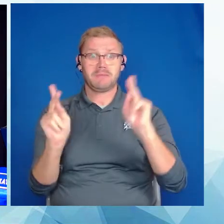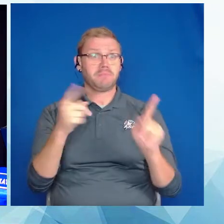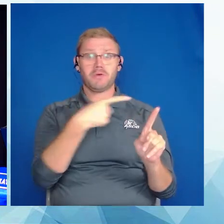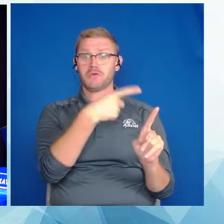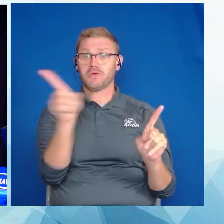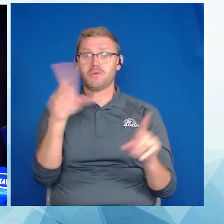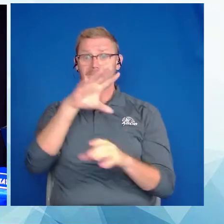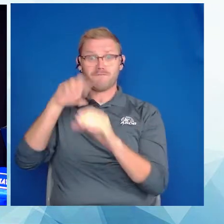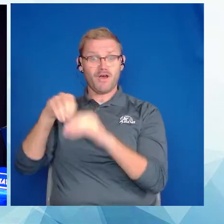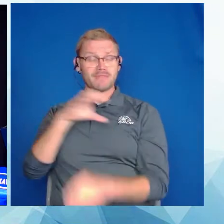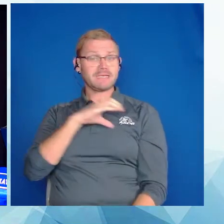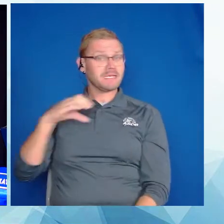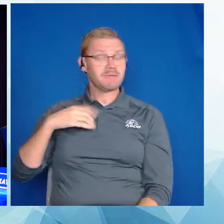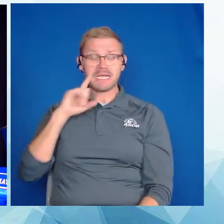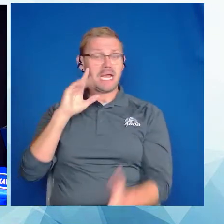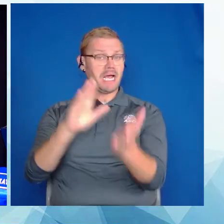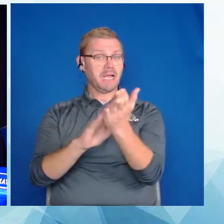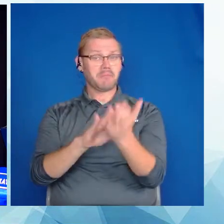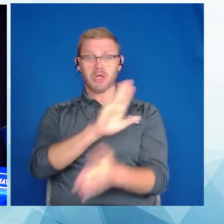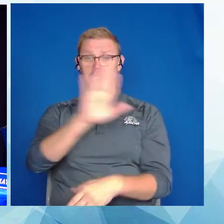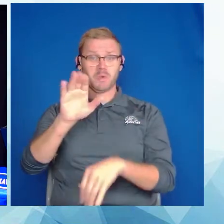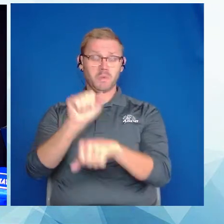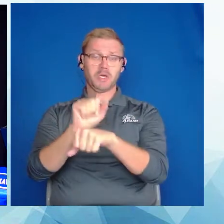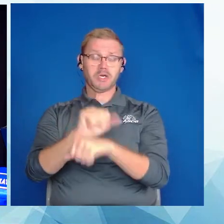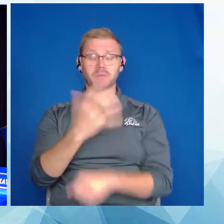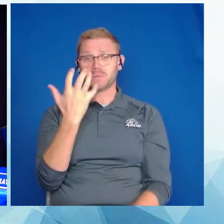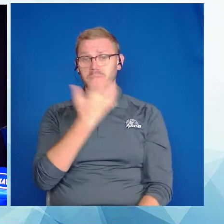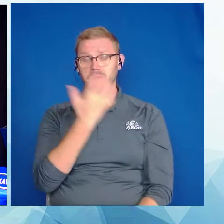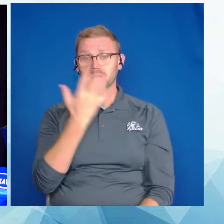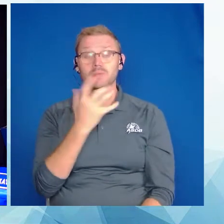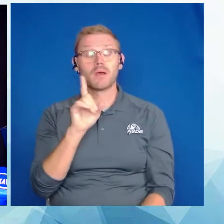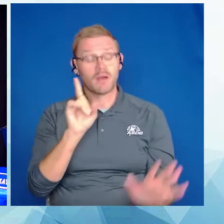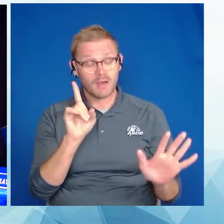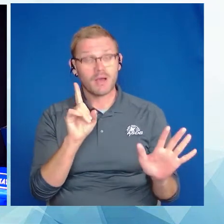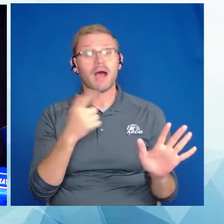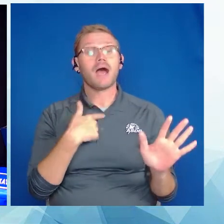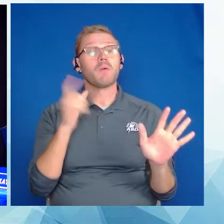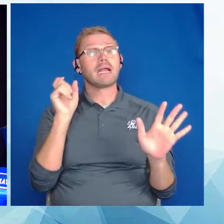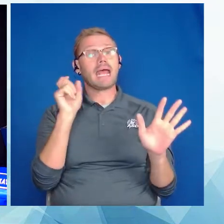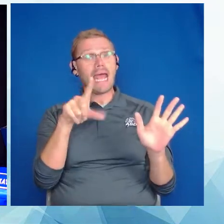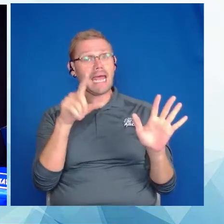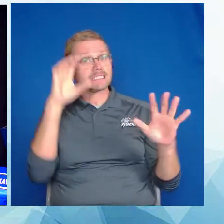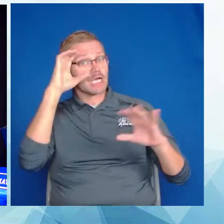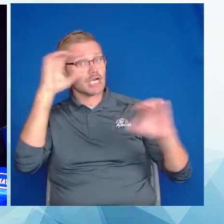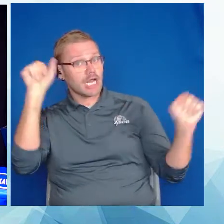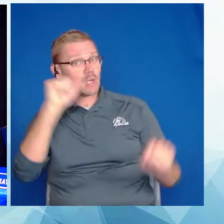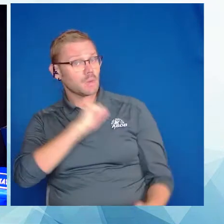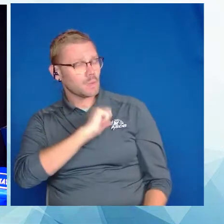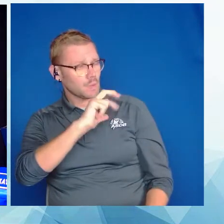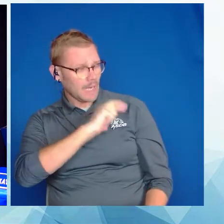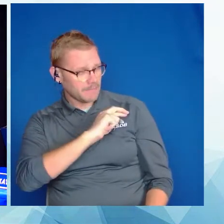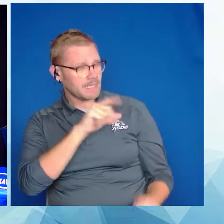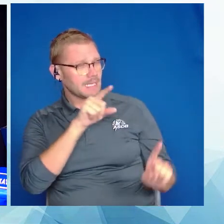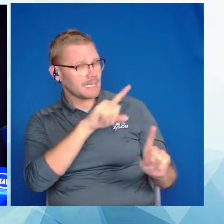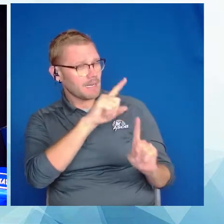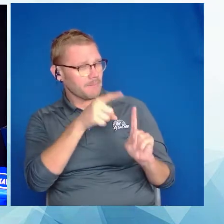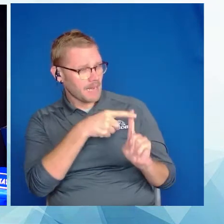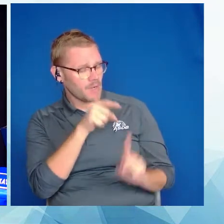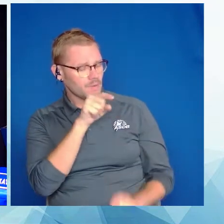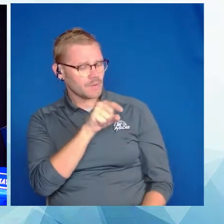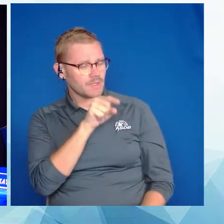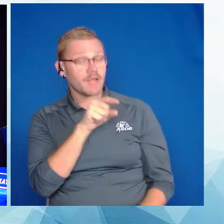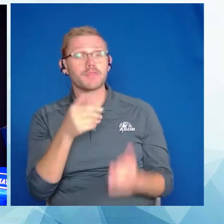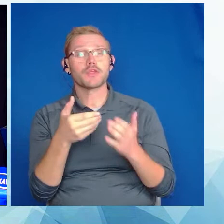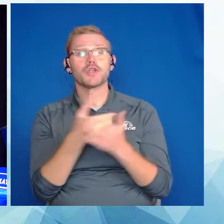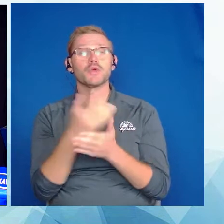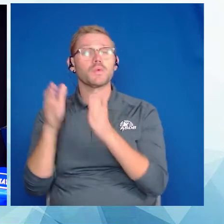on that committee, and I applaud your work. I would like to ask Superintendent Reichman a question about the